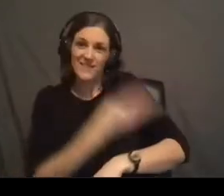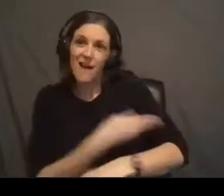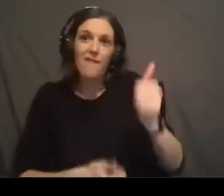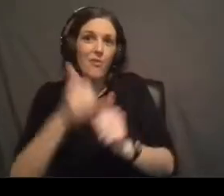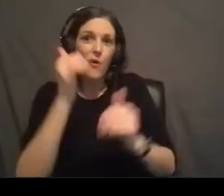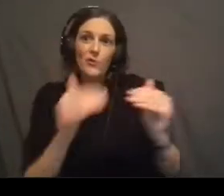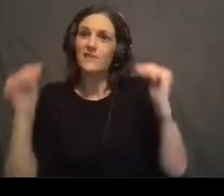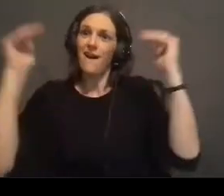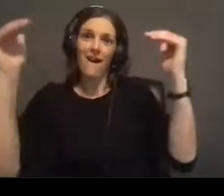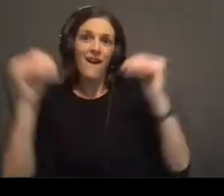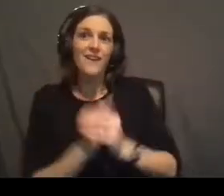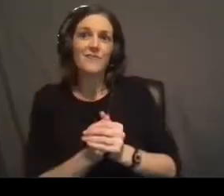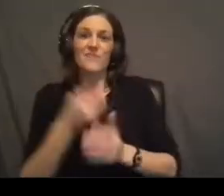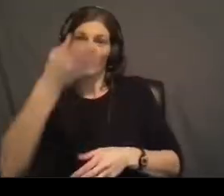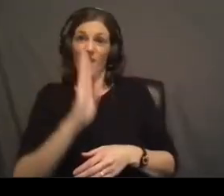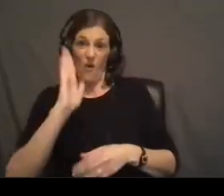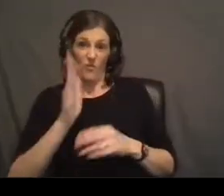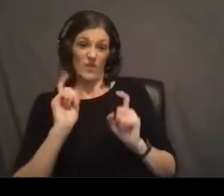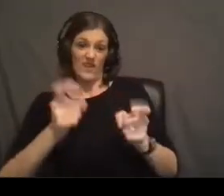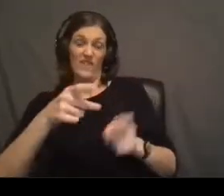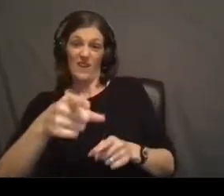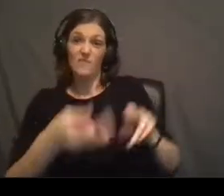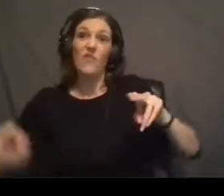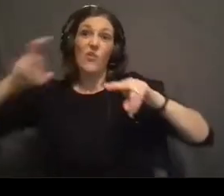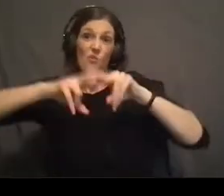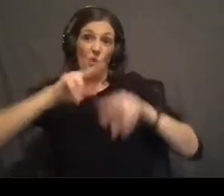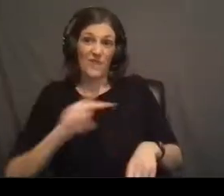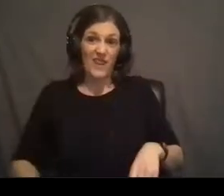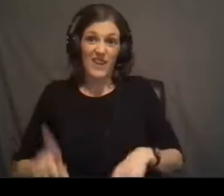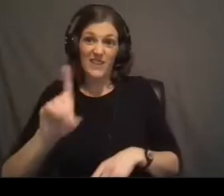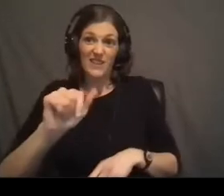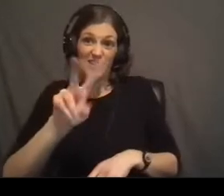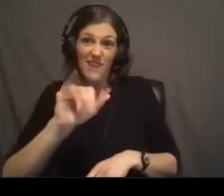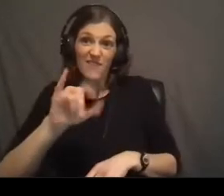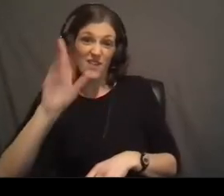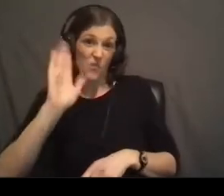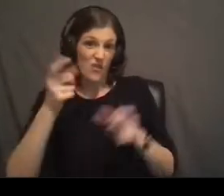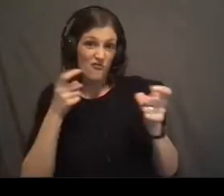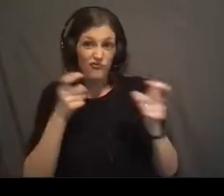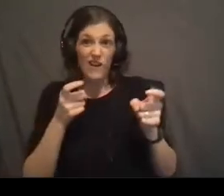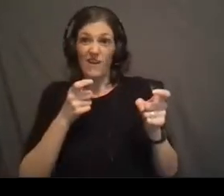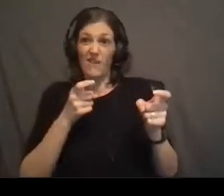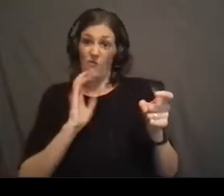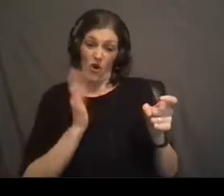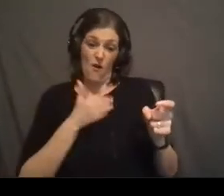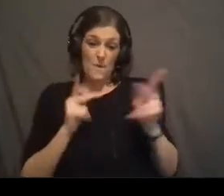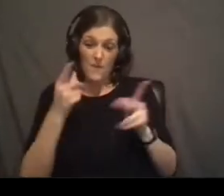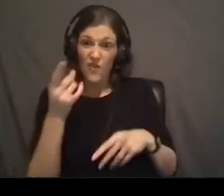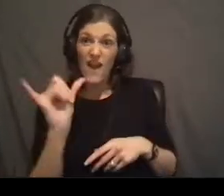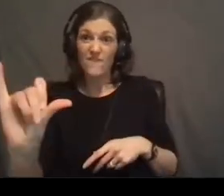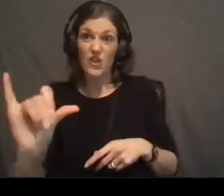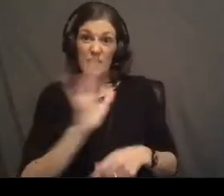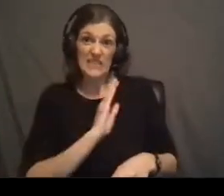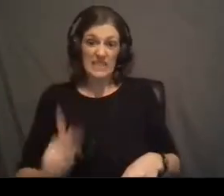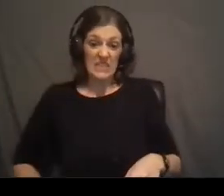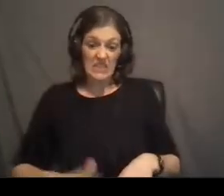Most High. And God will give him the throne of the King David and he will reign over our people forever. And his kingdom